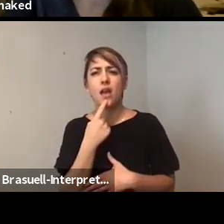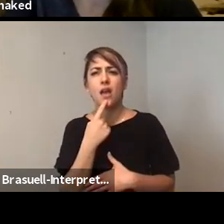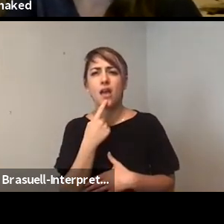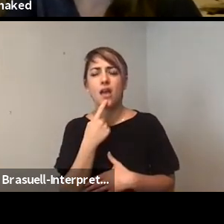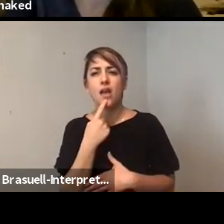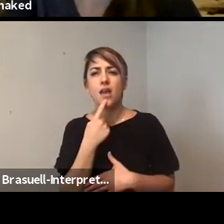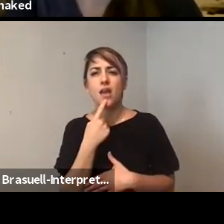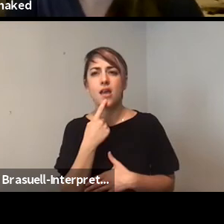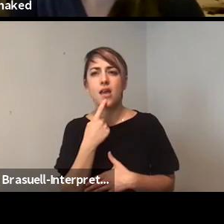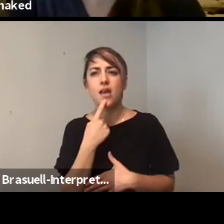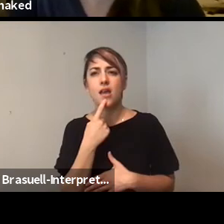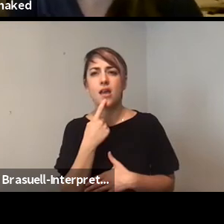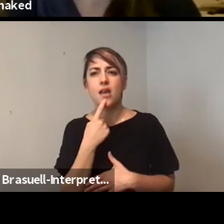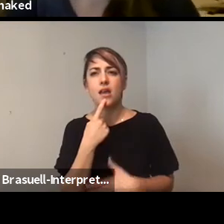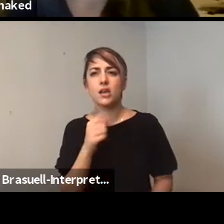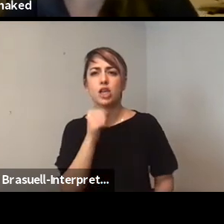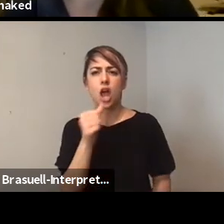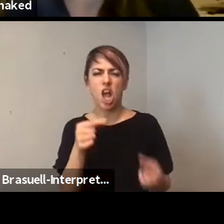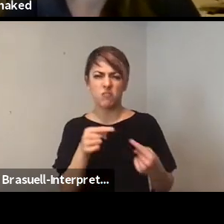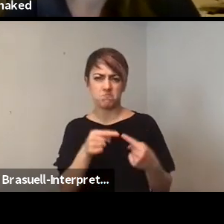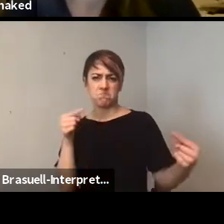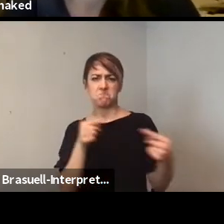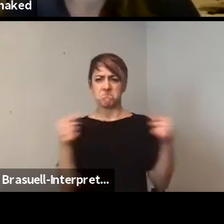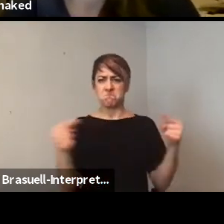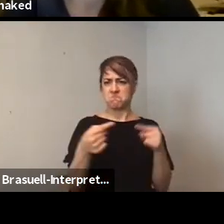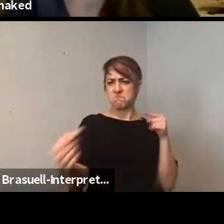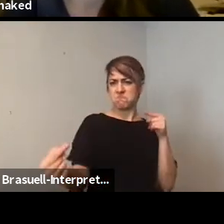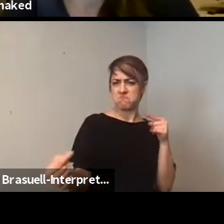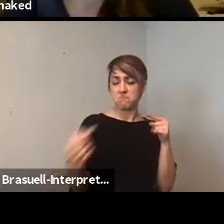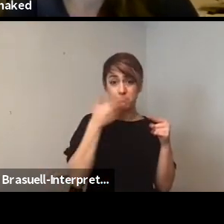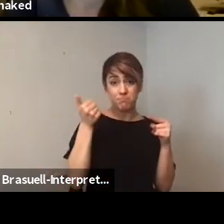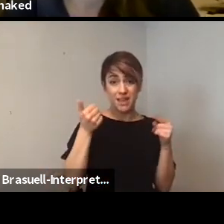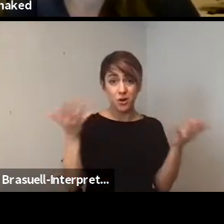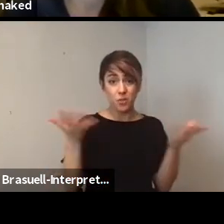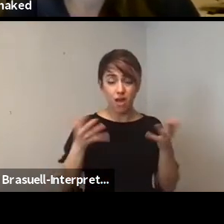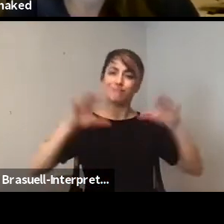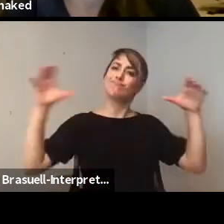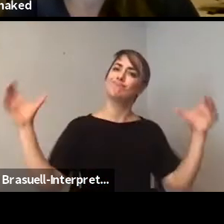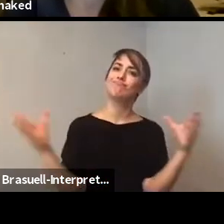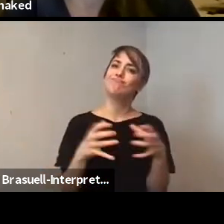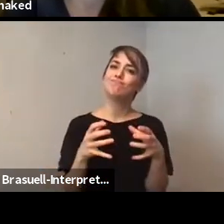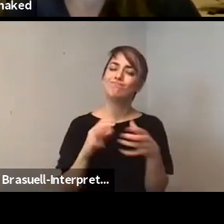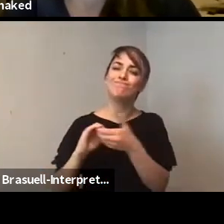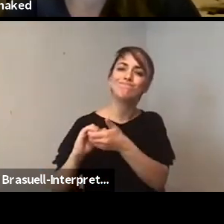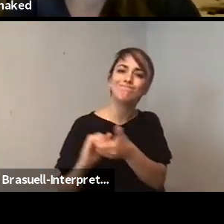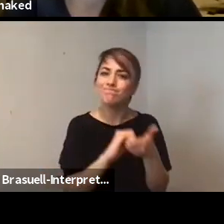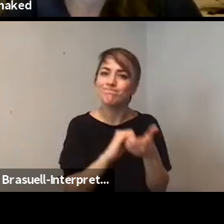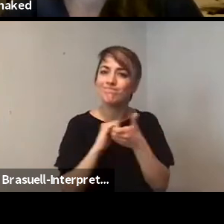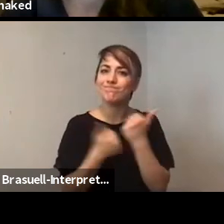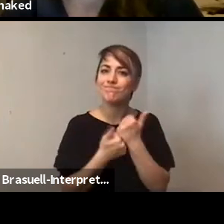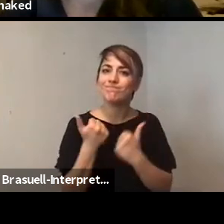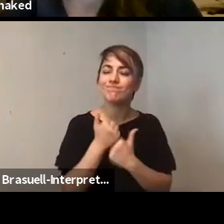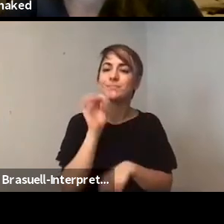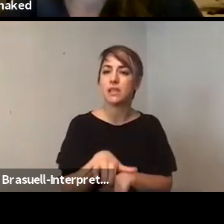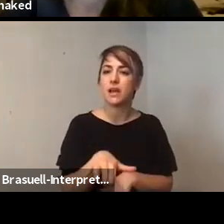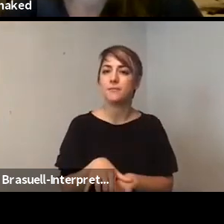to be one against the other. It's better to be together. Yeah. Well, I want to jump in there because you